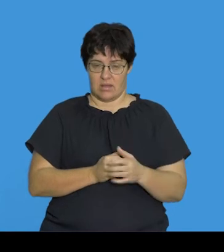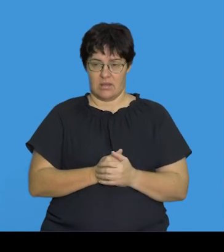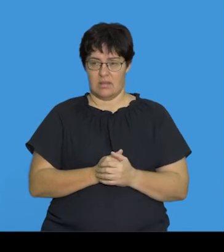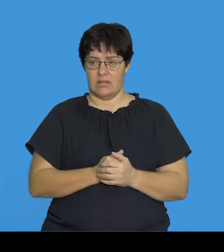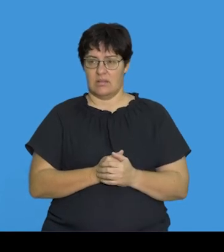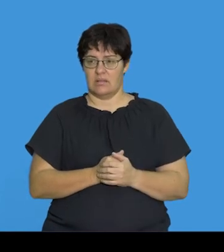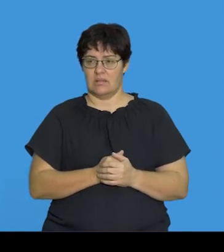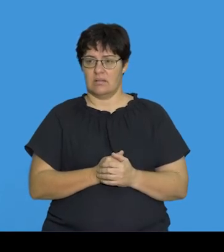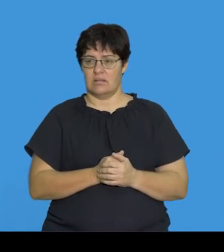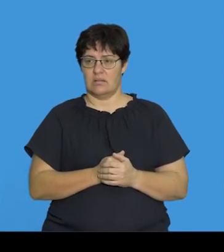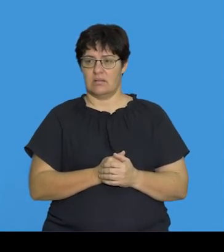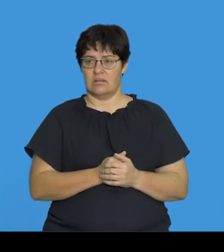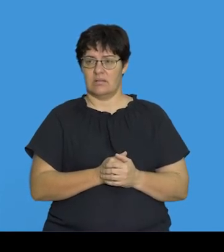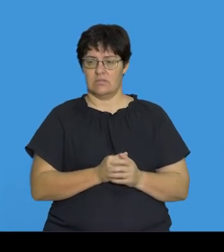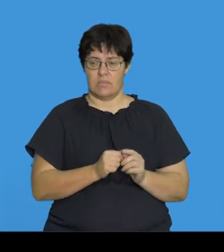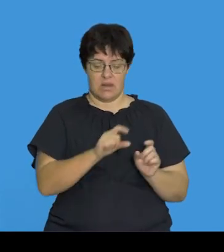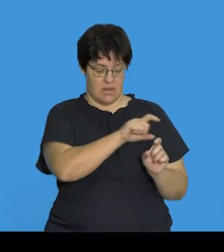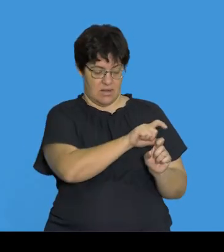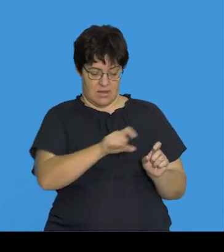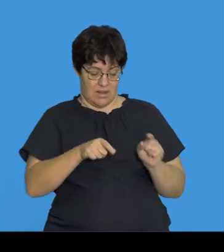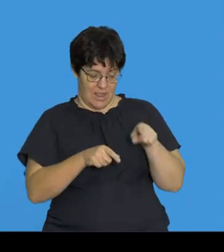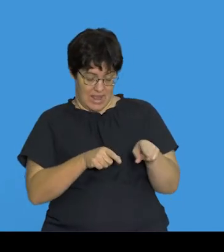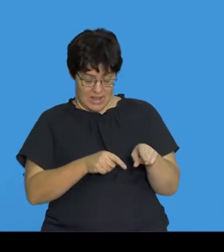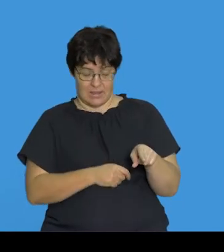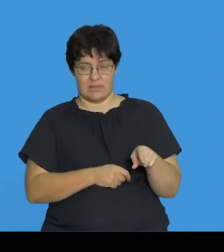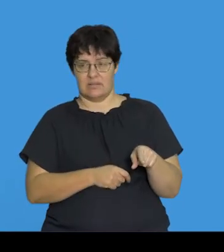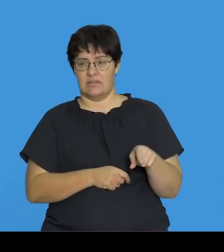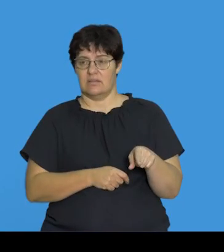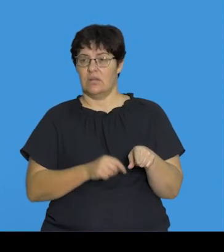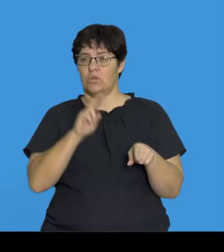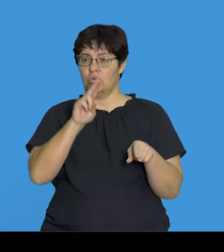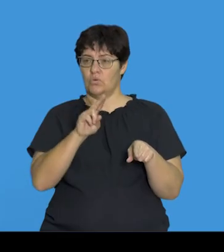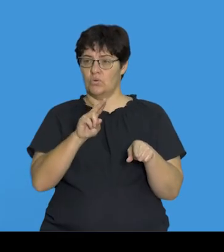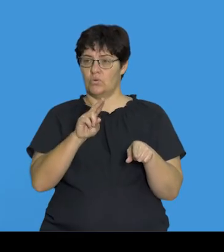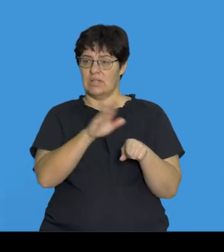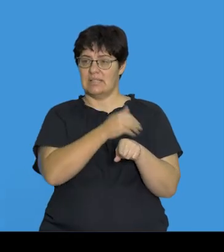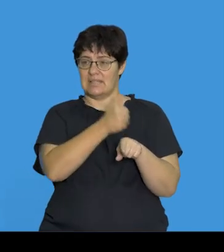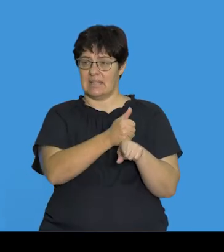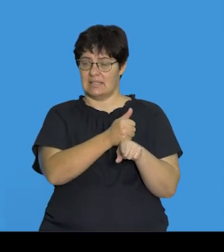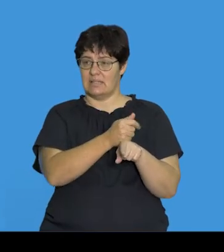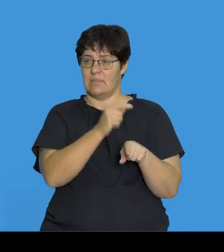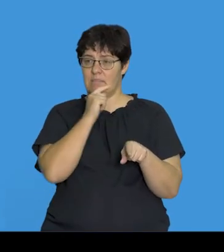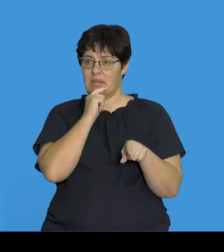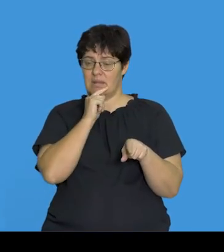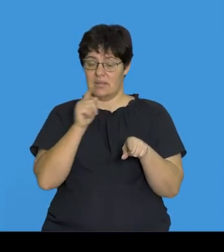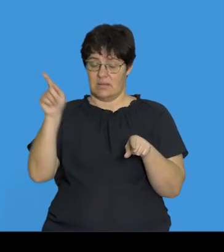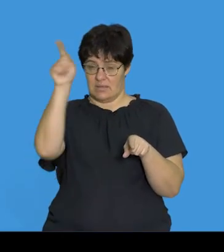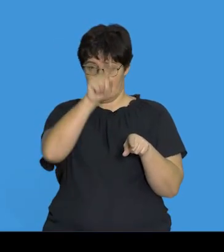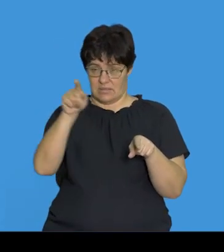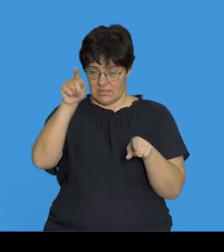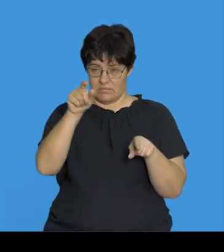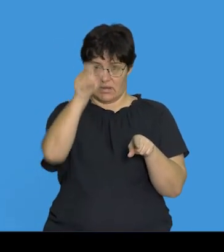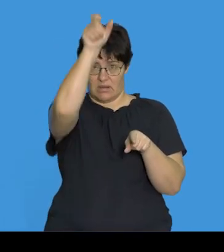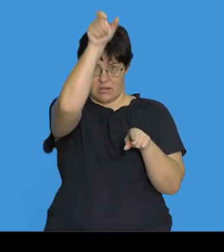specific column, and that's A, so we've identified A. Uracil is the second base, so we use